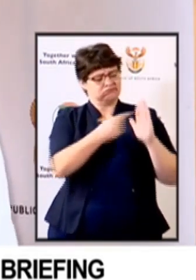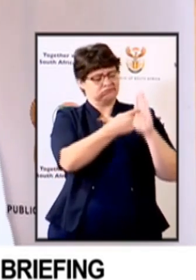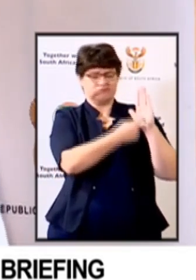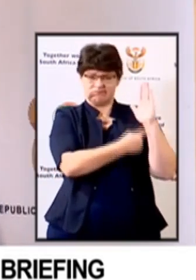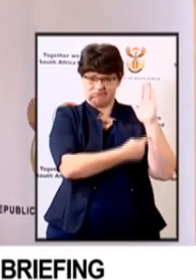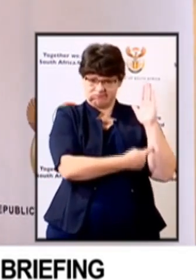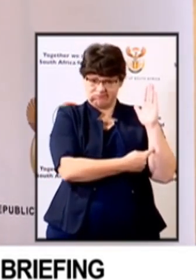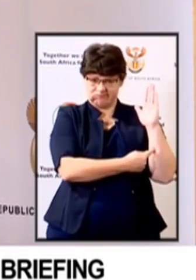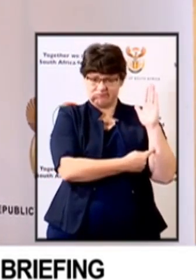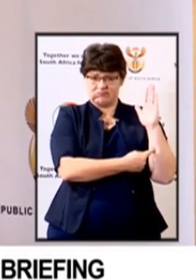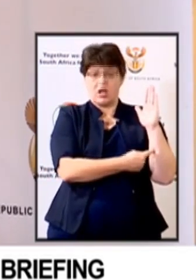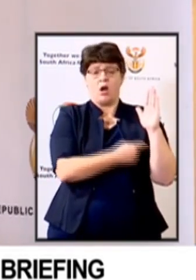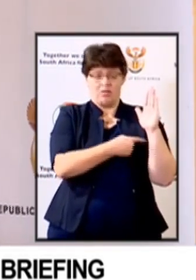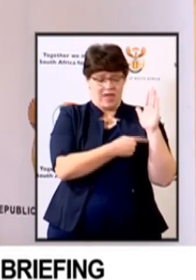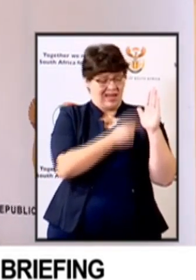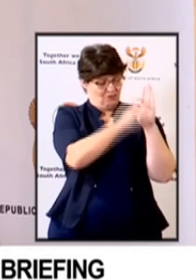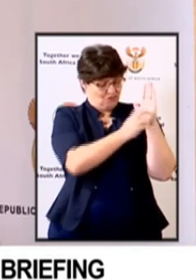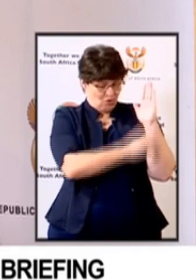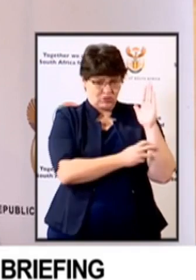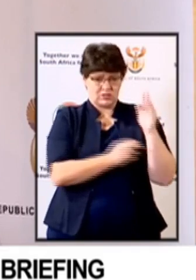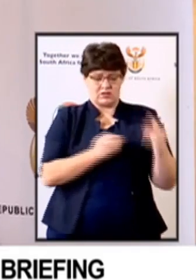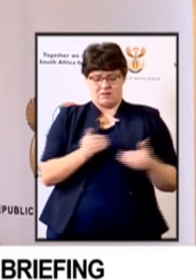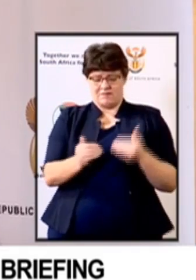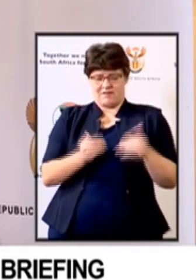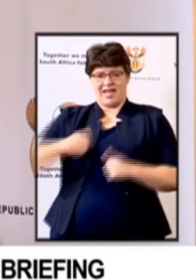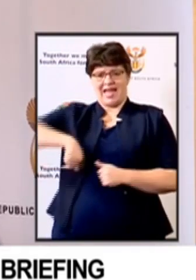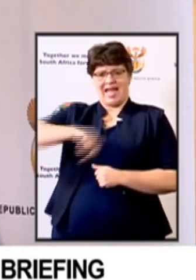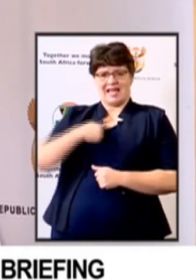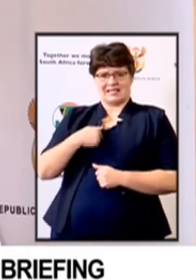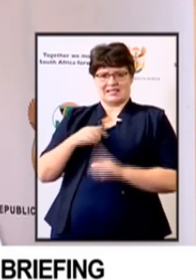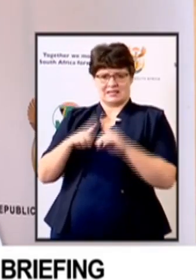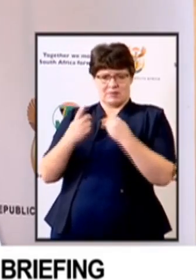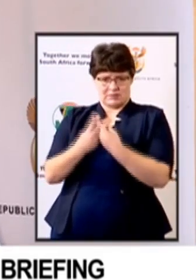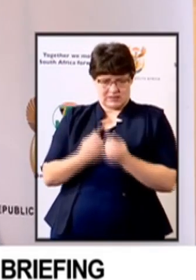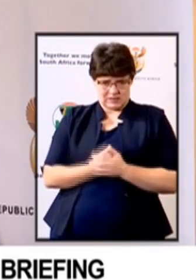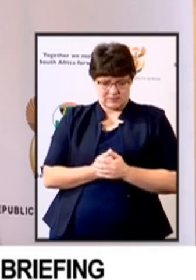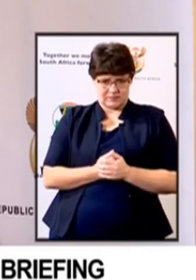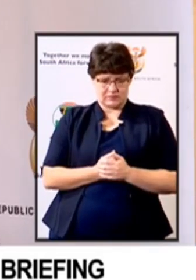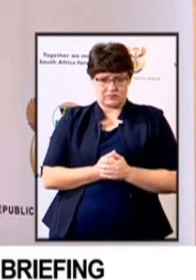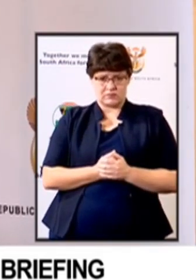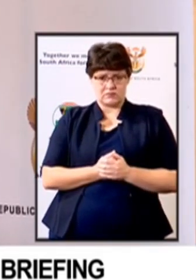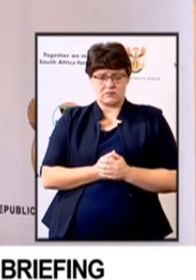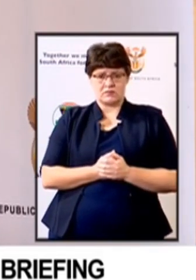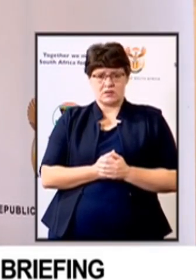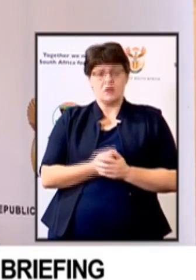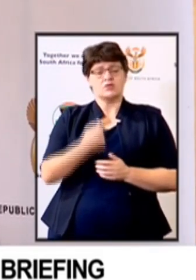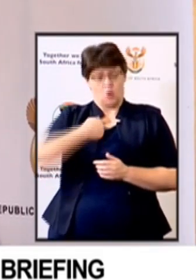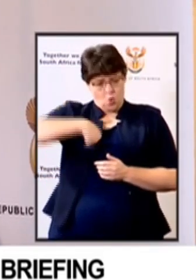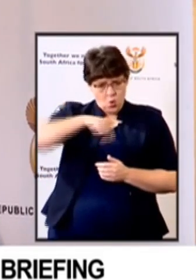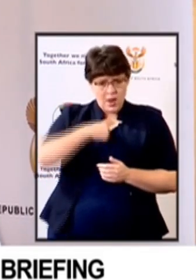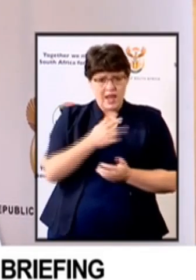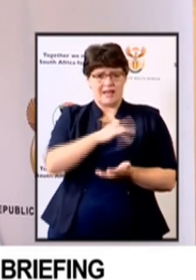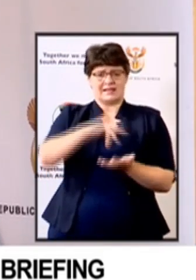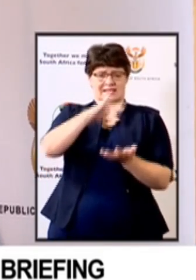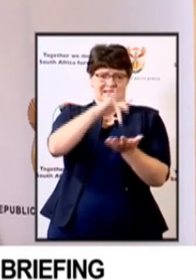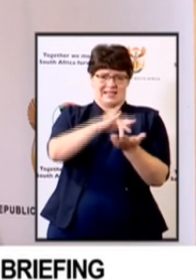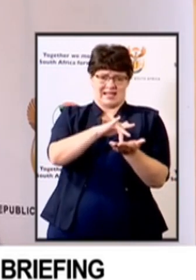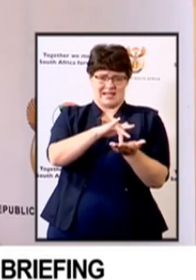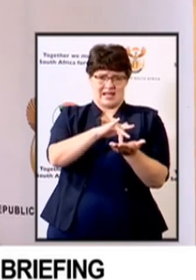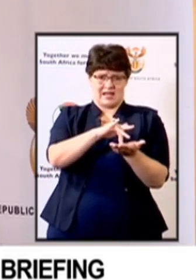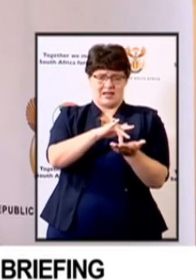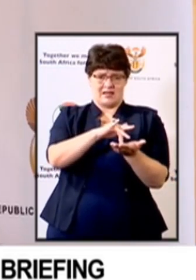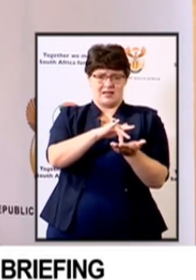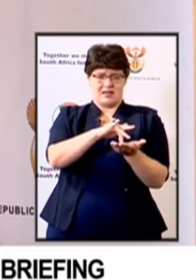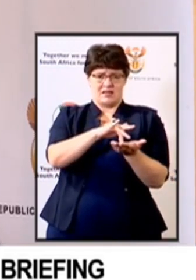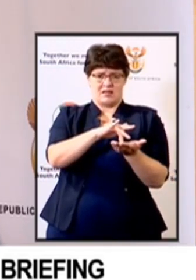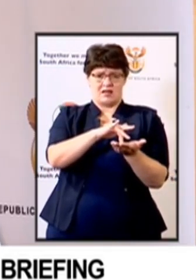governing our public administration, and place the Ministry and the Department at the center of building a